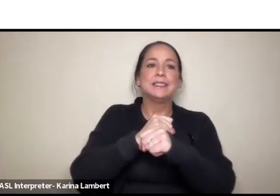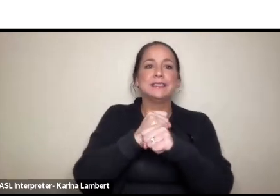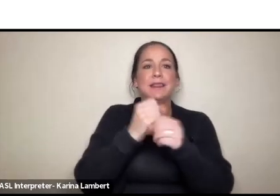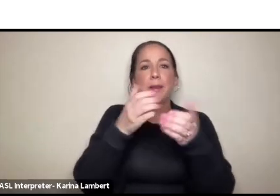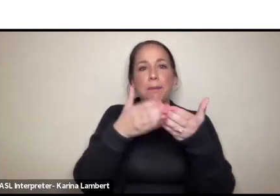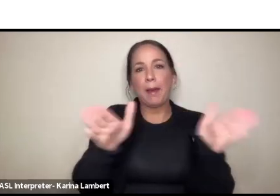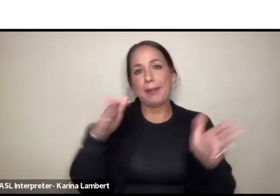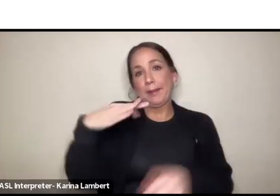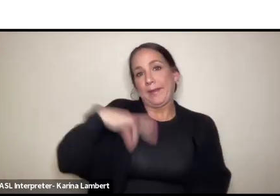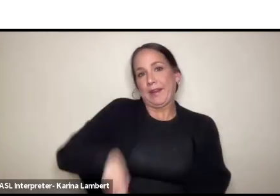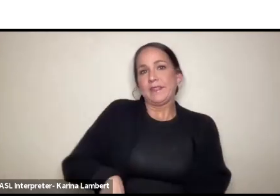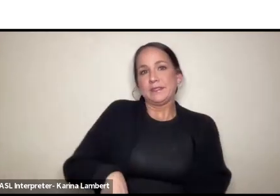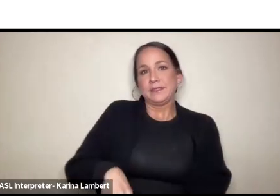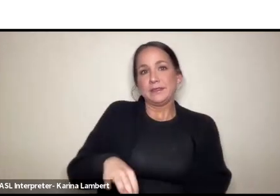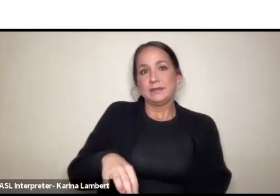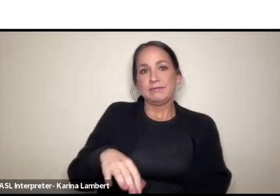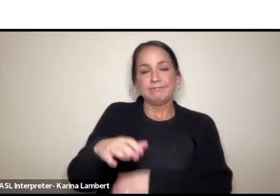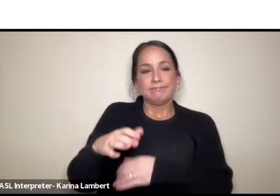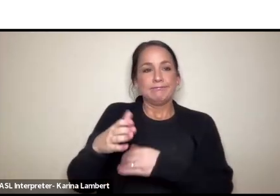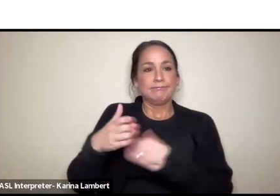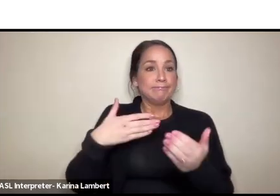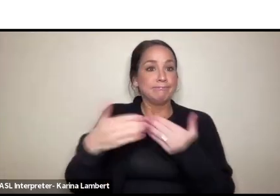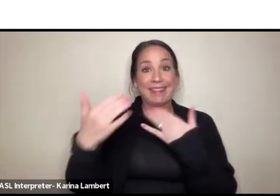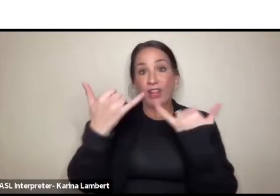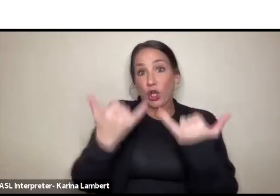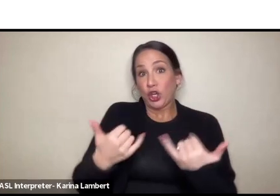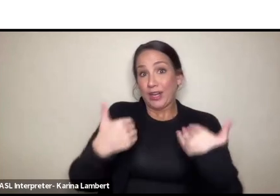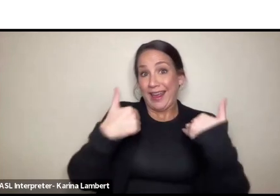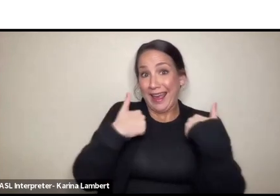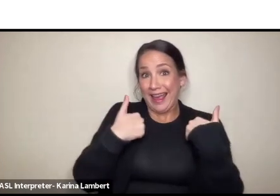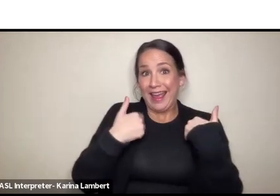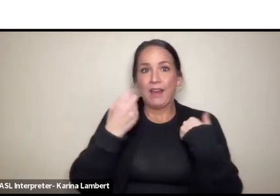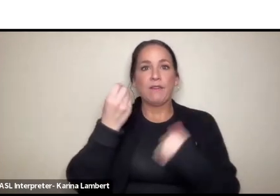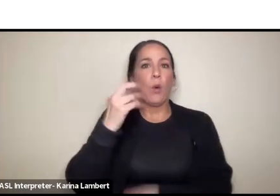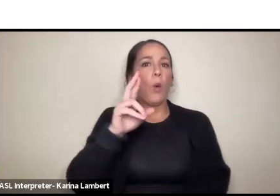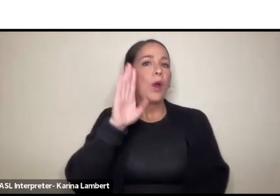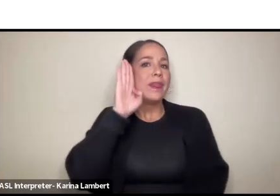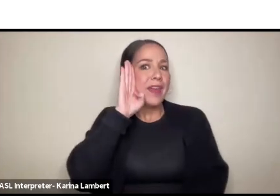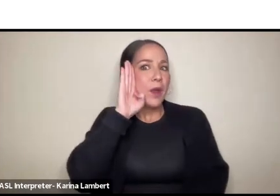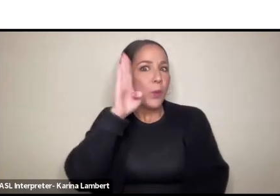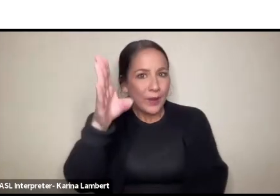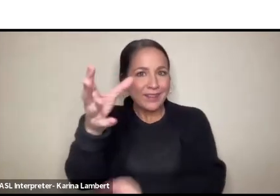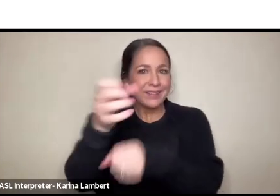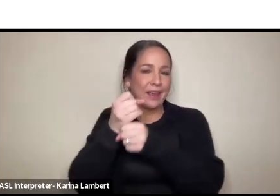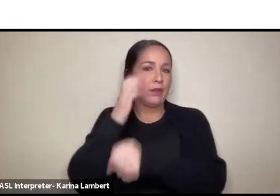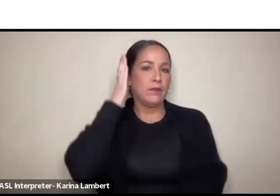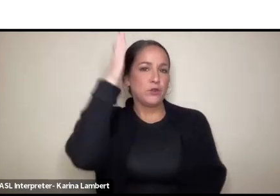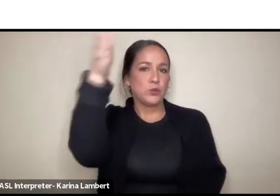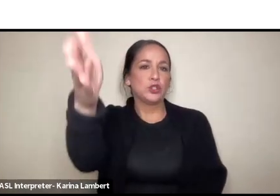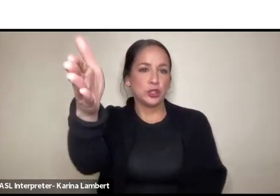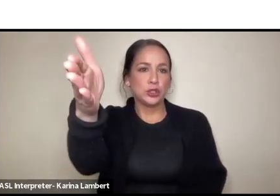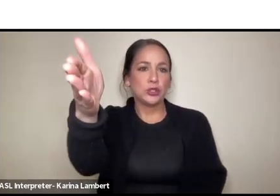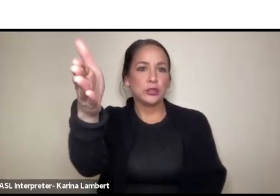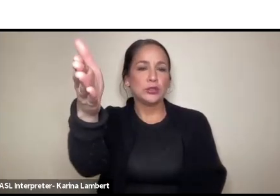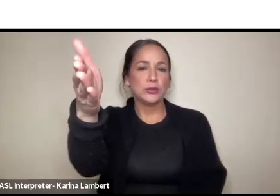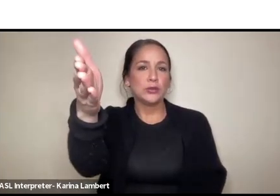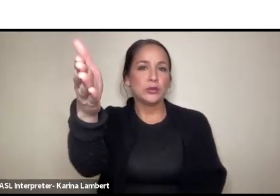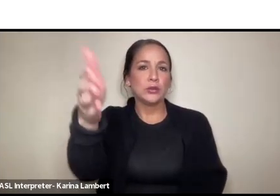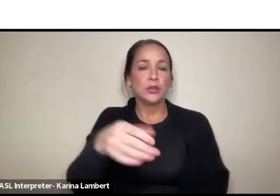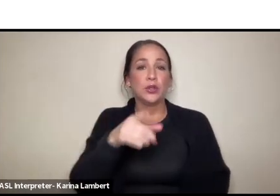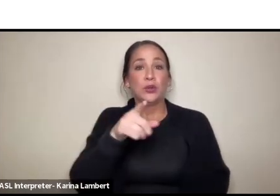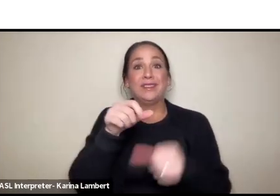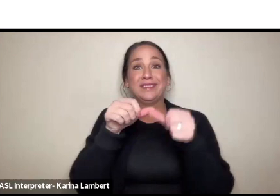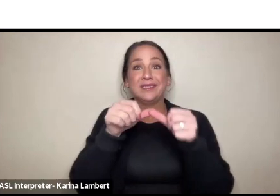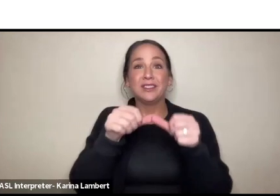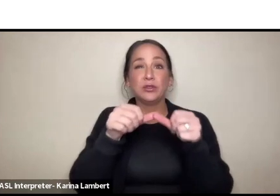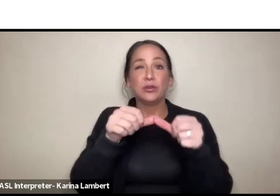whether they currently have them or you believe they will be eligible for them in the future. And as you continue